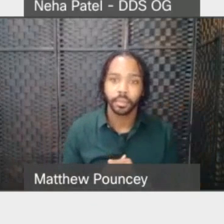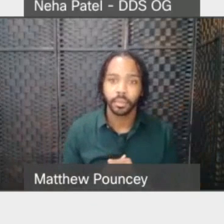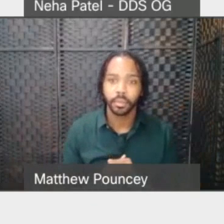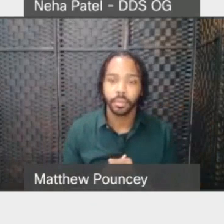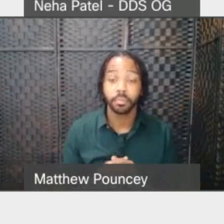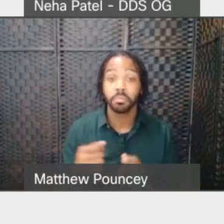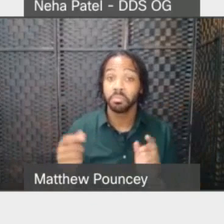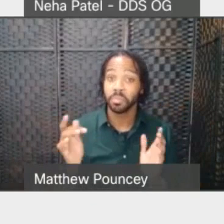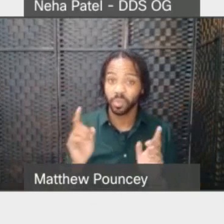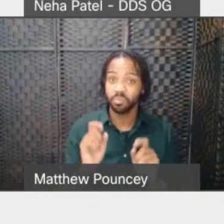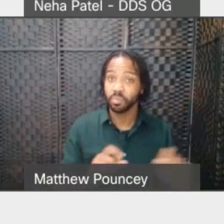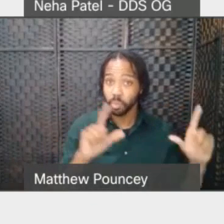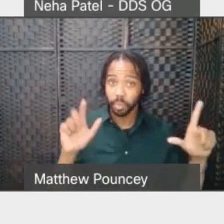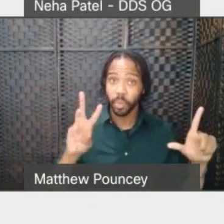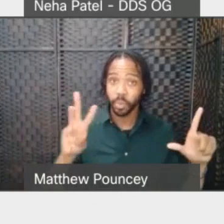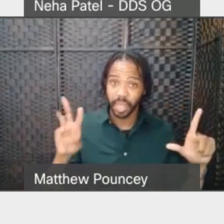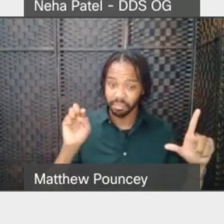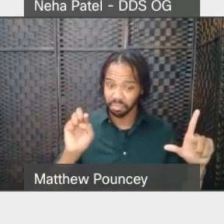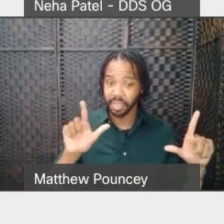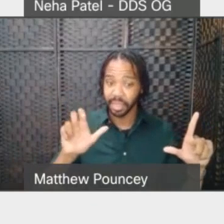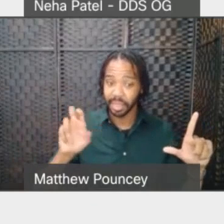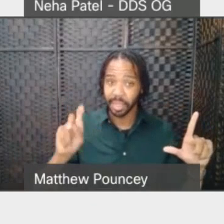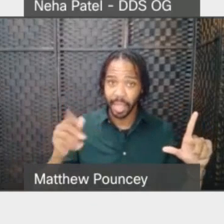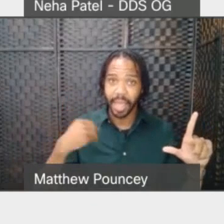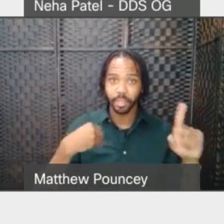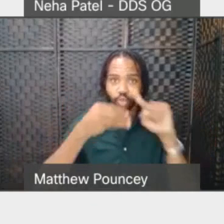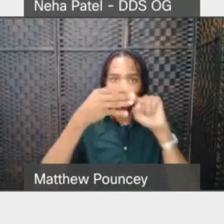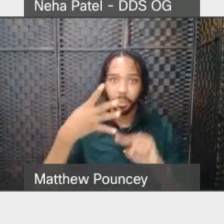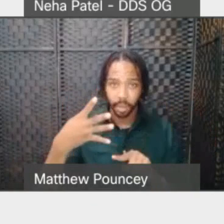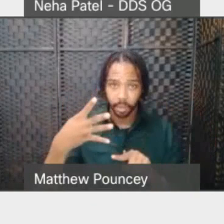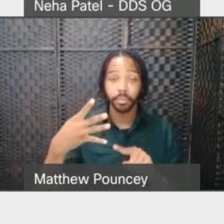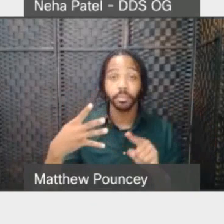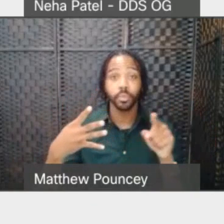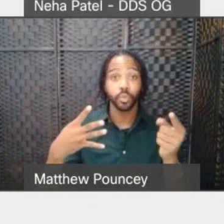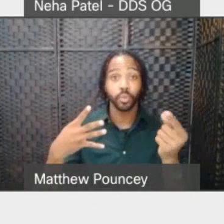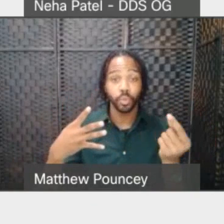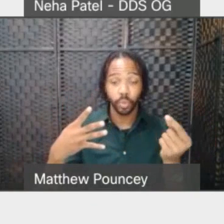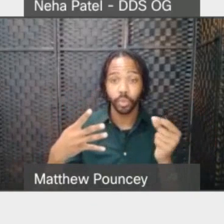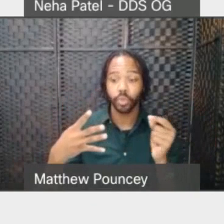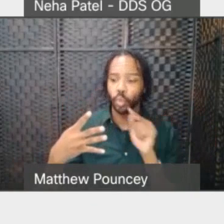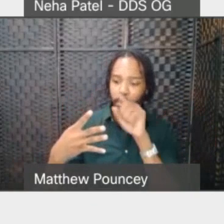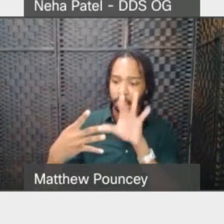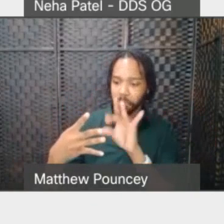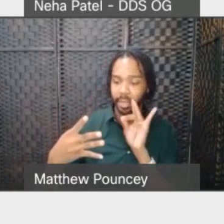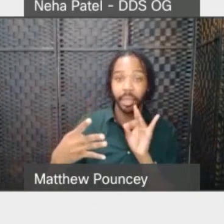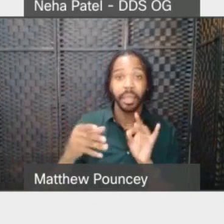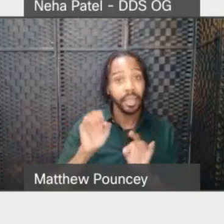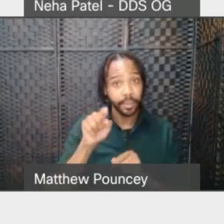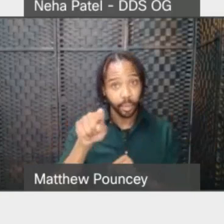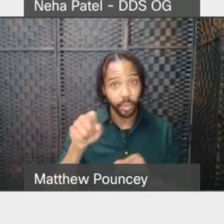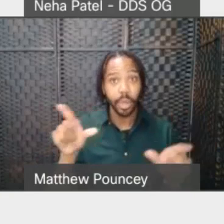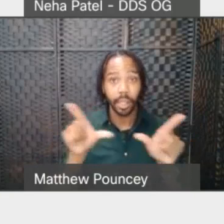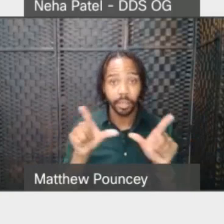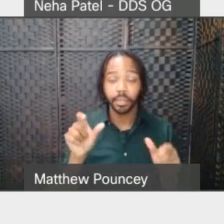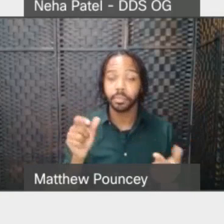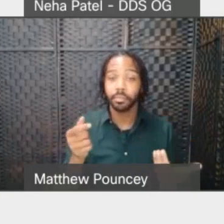you would go there. There's a drop-down menu. You would submit whether or not you're licensed, and if you are a licensed